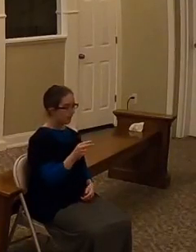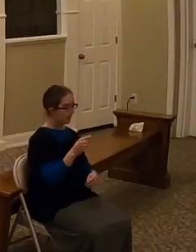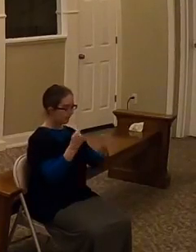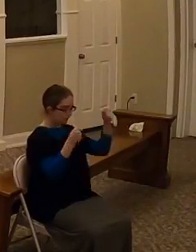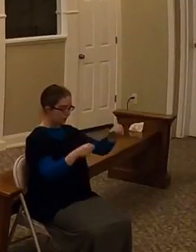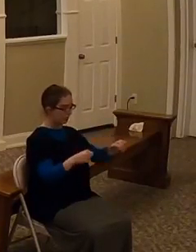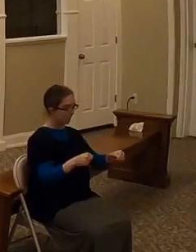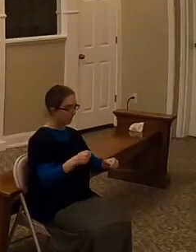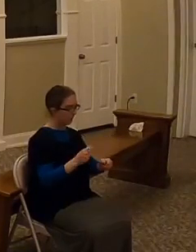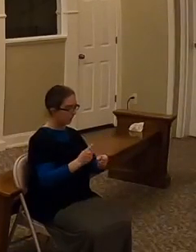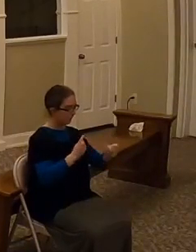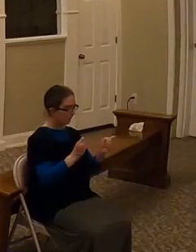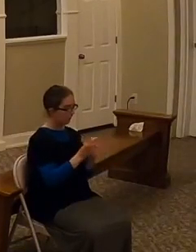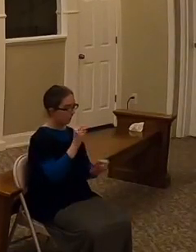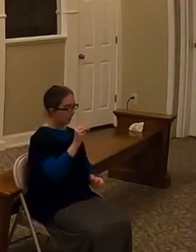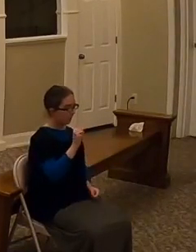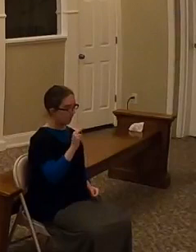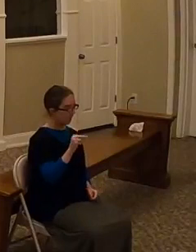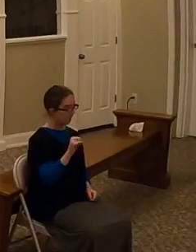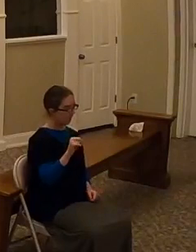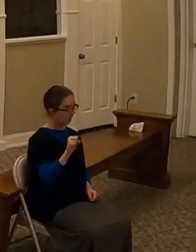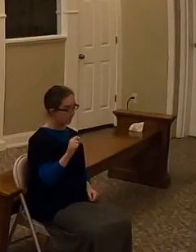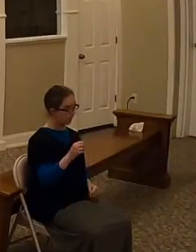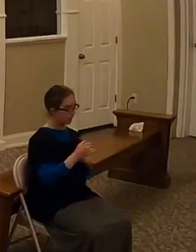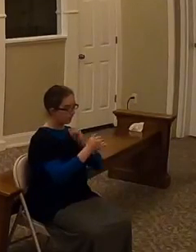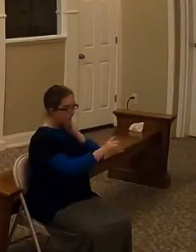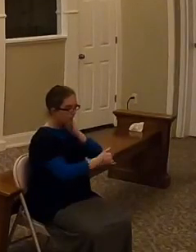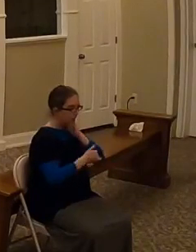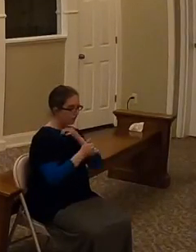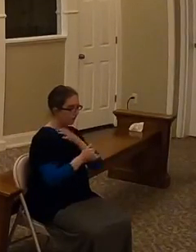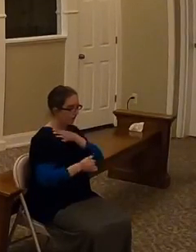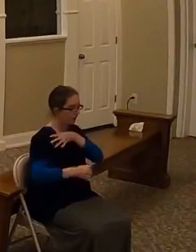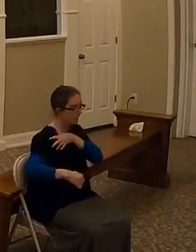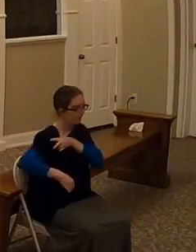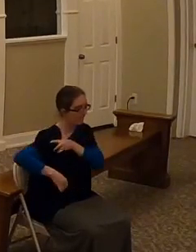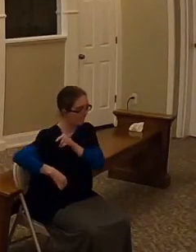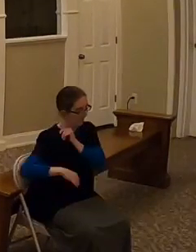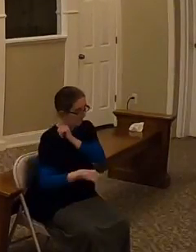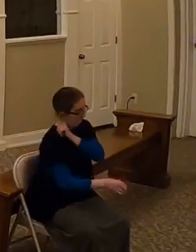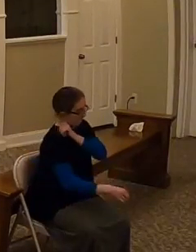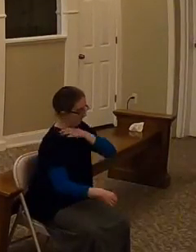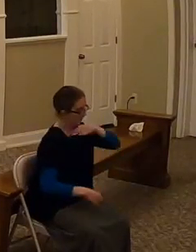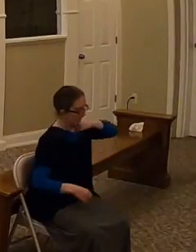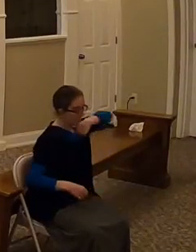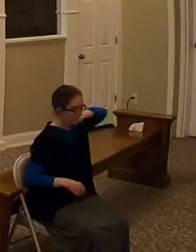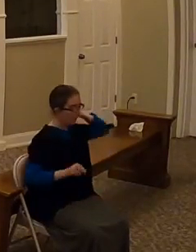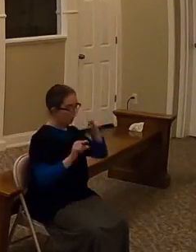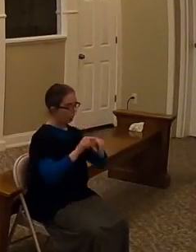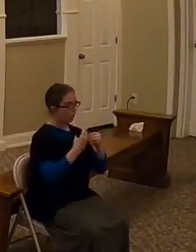into a communist nation. I'm saying that, but that's the way it is. There's a group of them that want to do